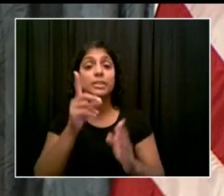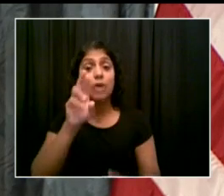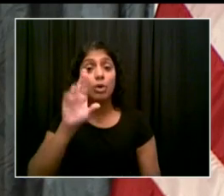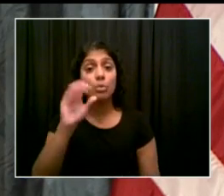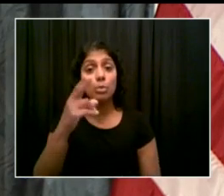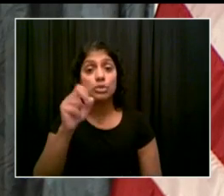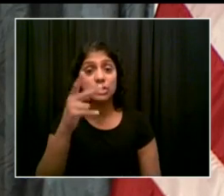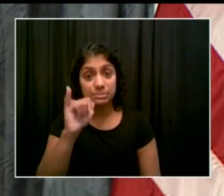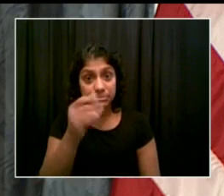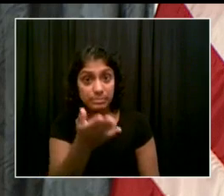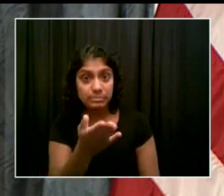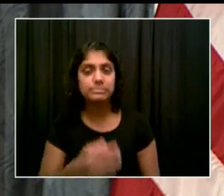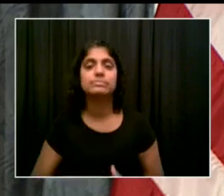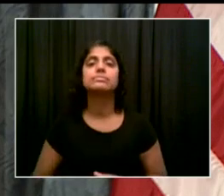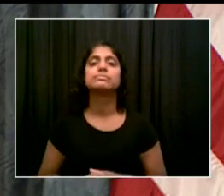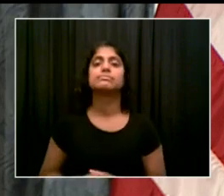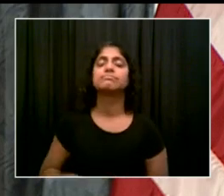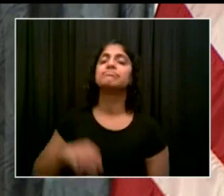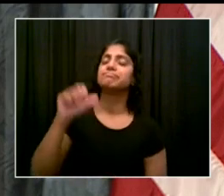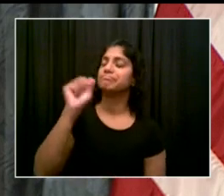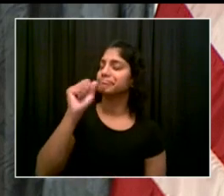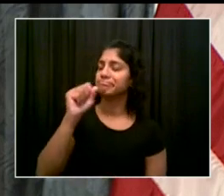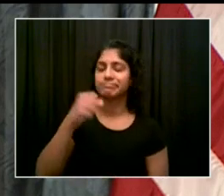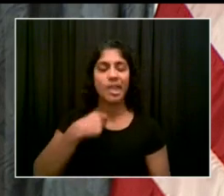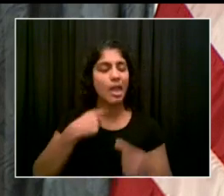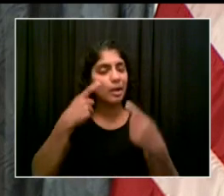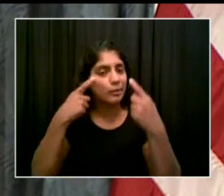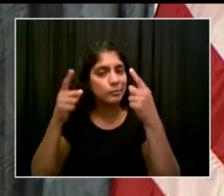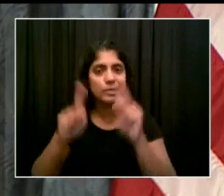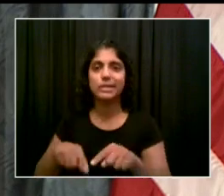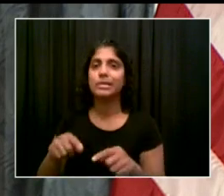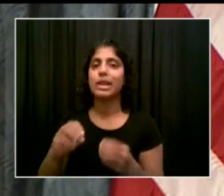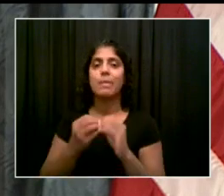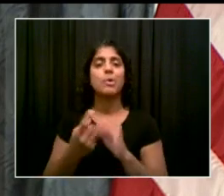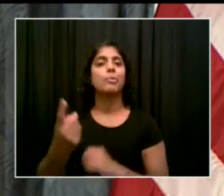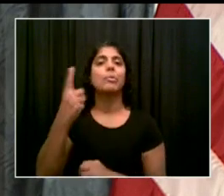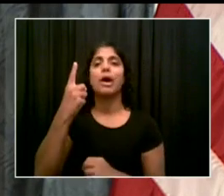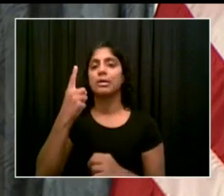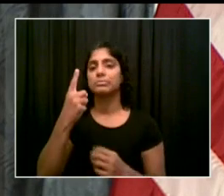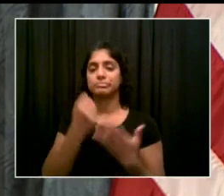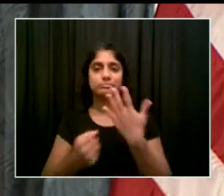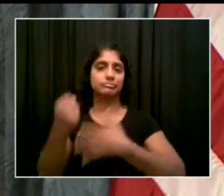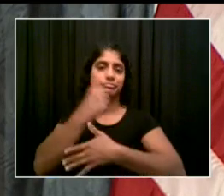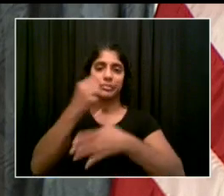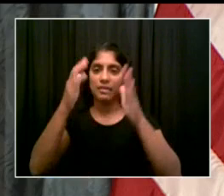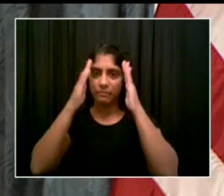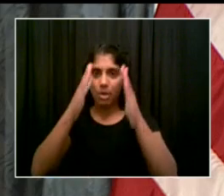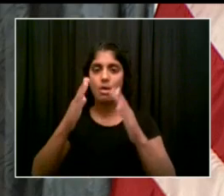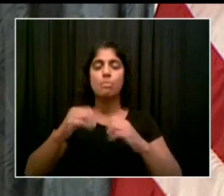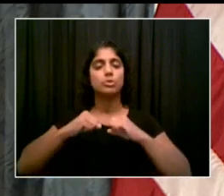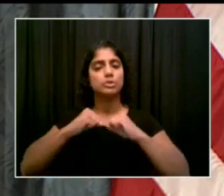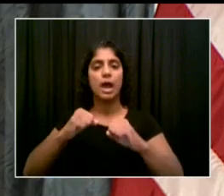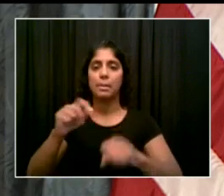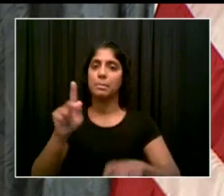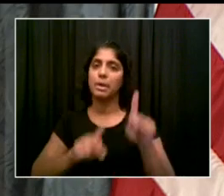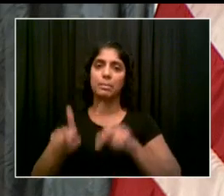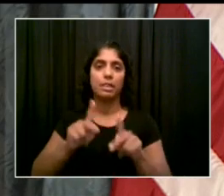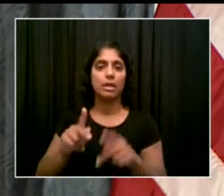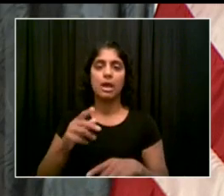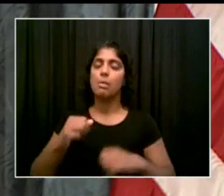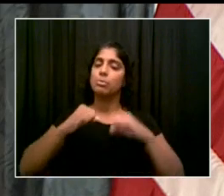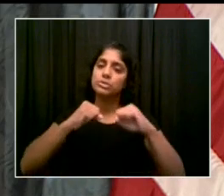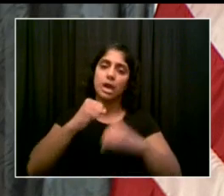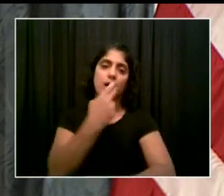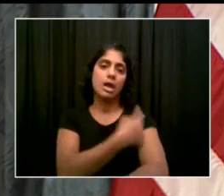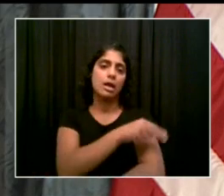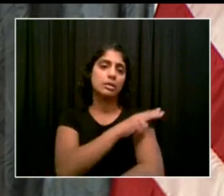our peers, healthcare CEOs, leaders in the rest of healthcare, whether it's a clinic